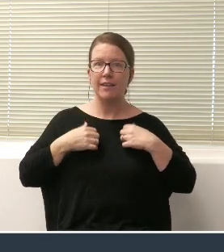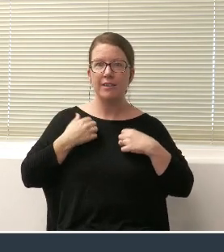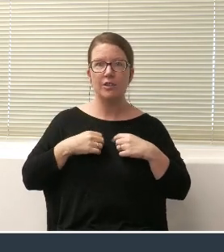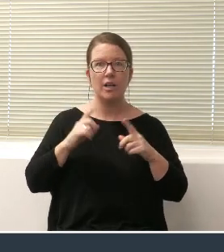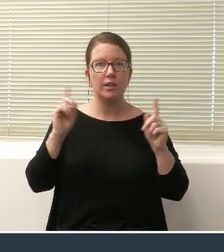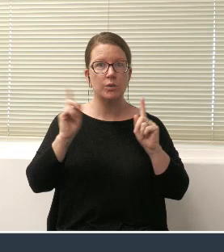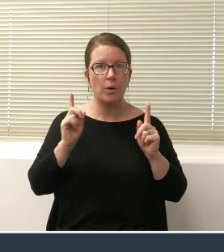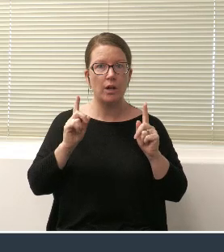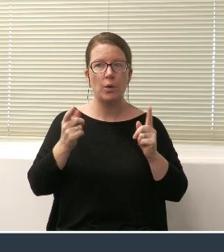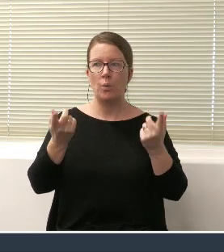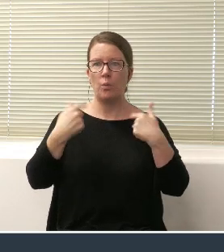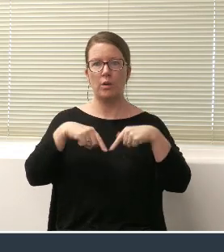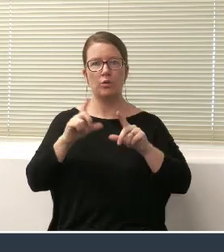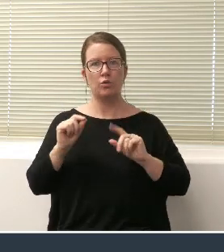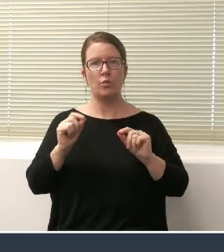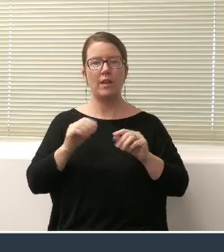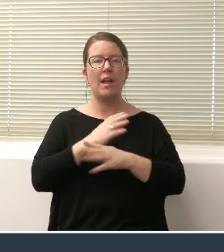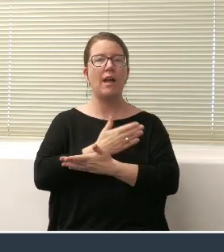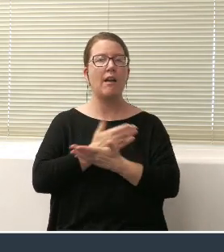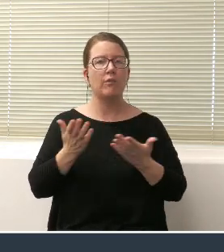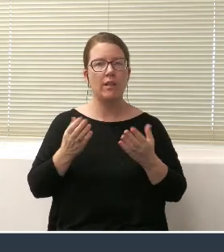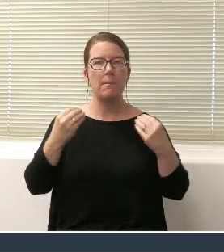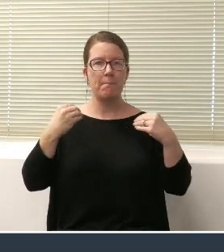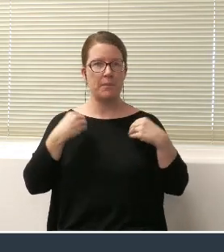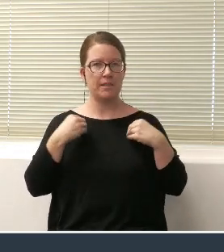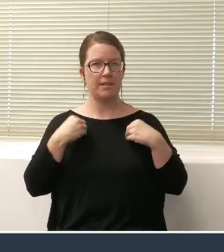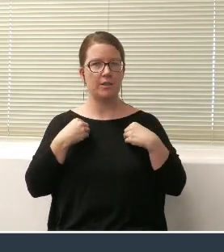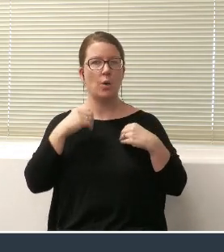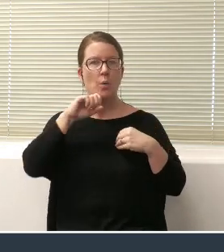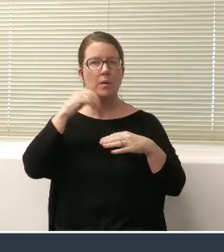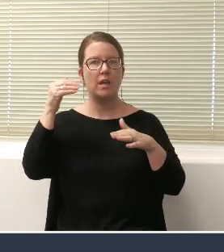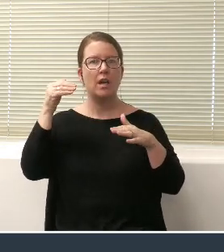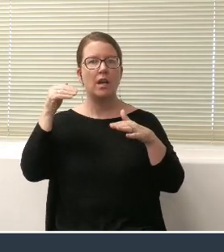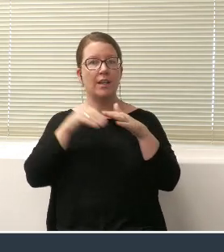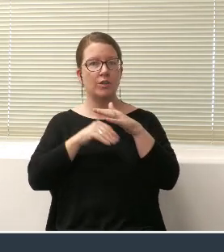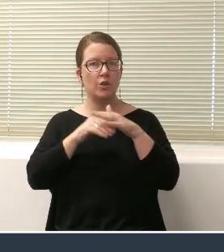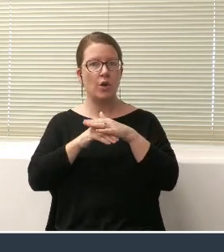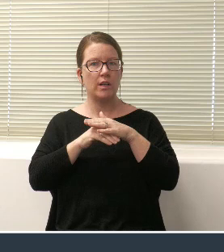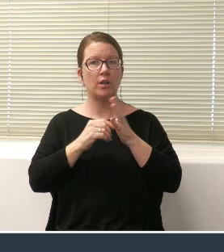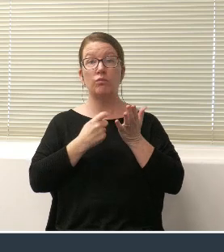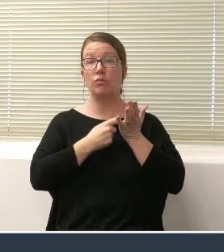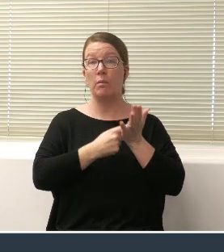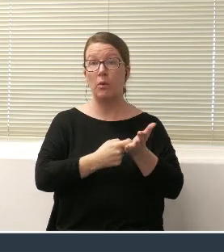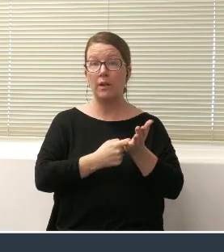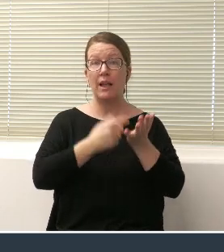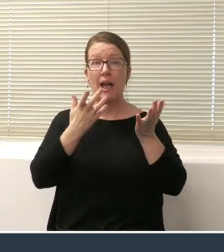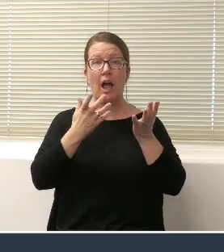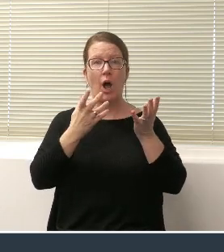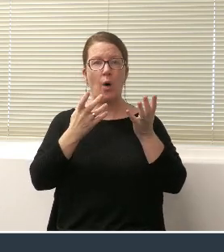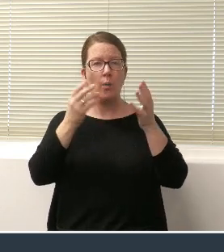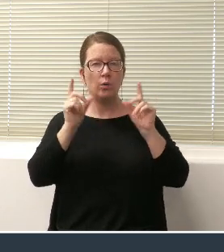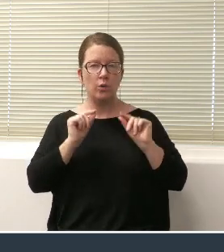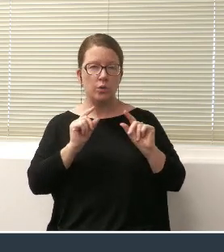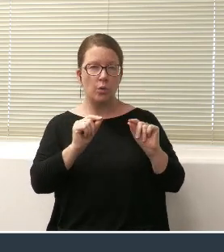everything commercial. So we are, internally reporting on the benefit and how well these facilities are performing, even in this